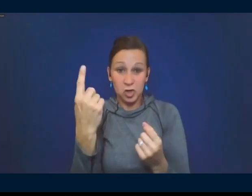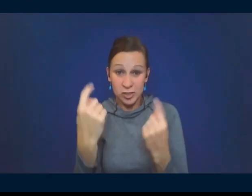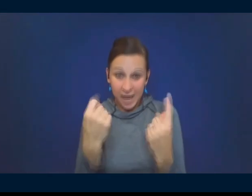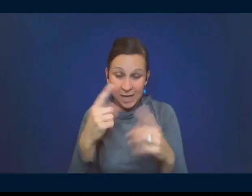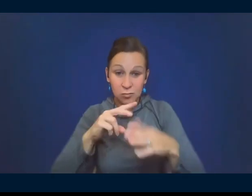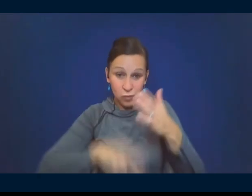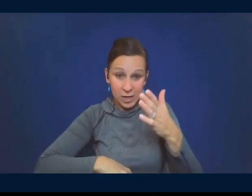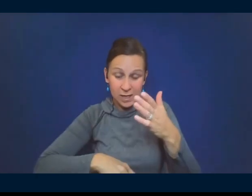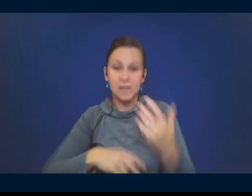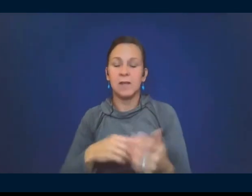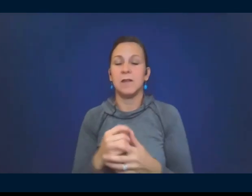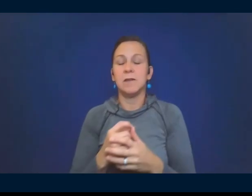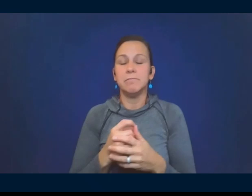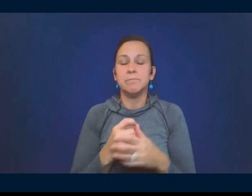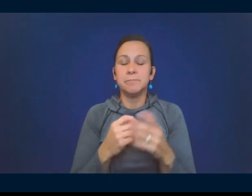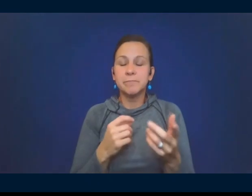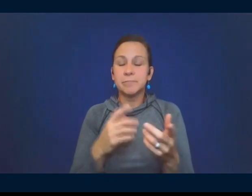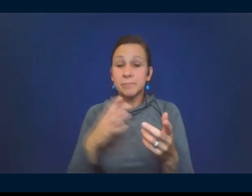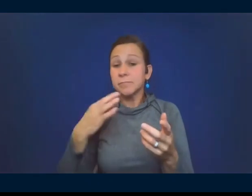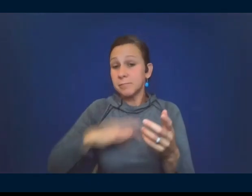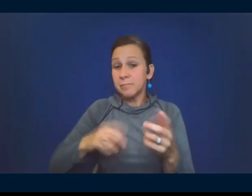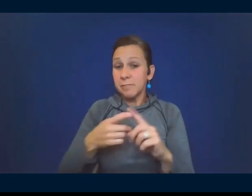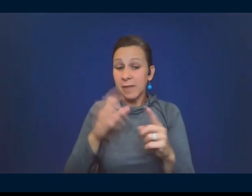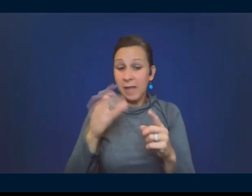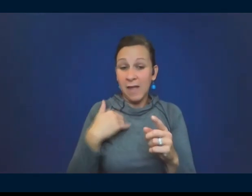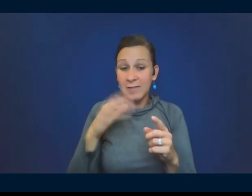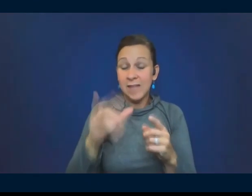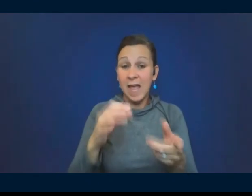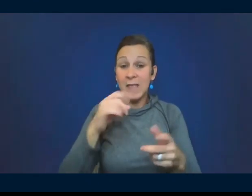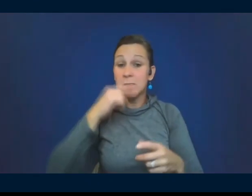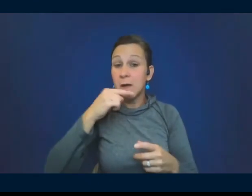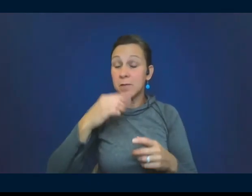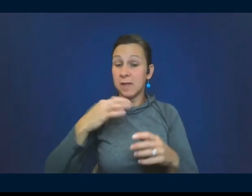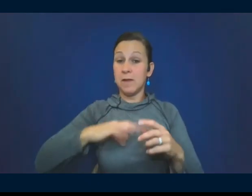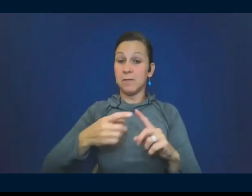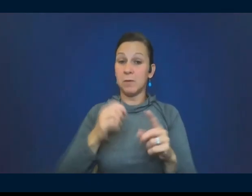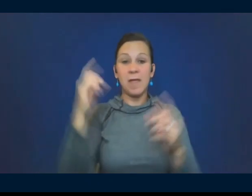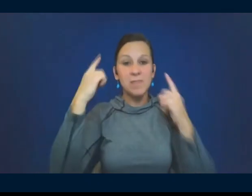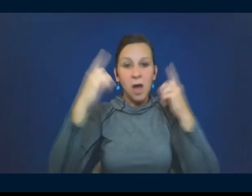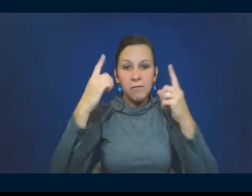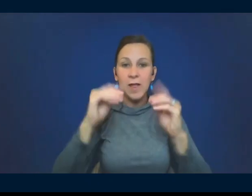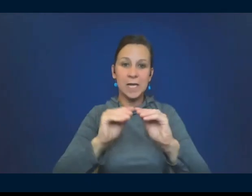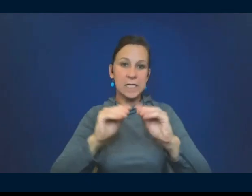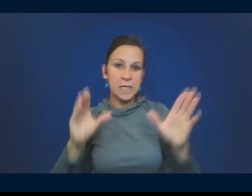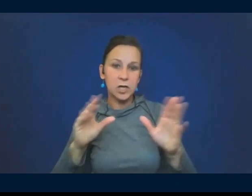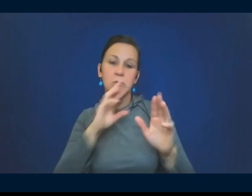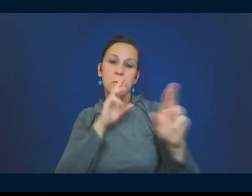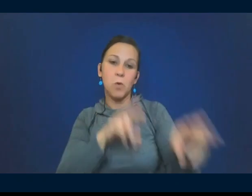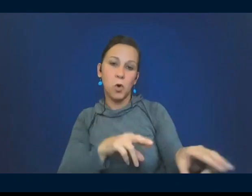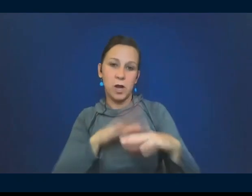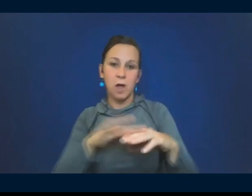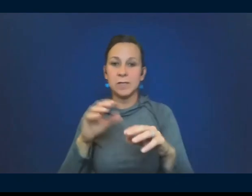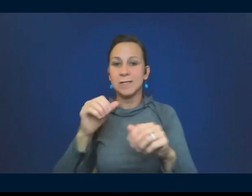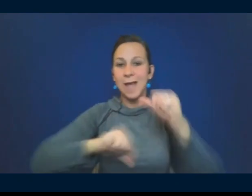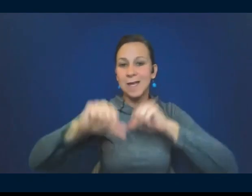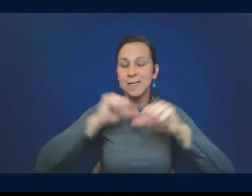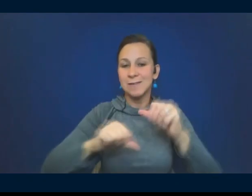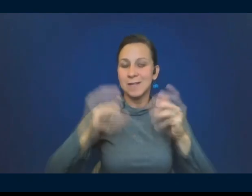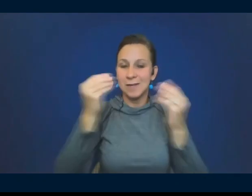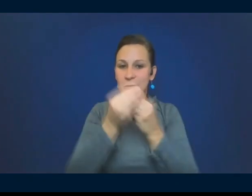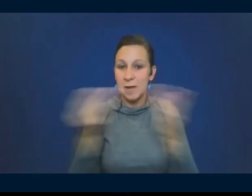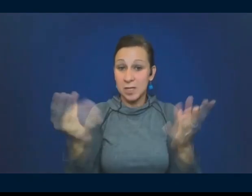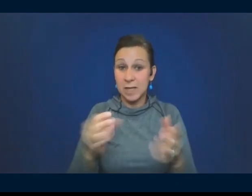the fellows' scientific expertise, and then the public benefits from thoughtful and clear reporting on scientific issues that matter to them. So we see that